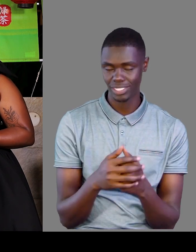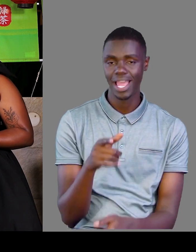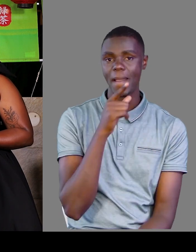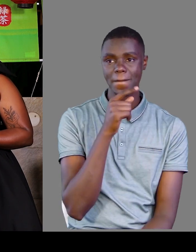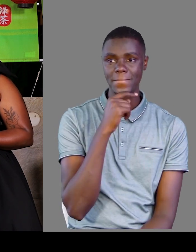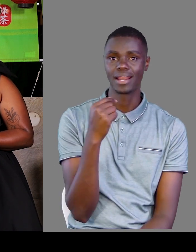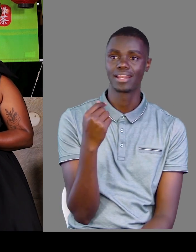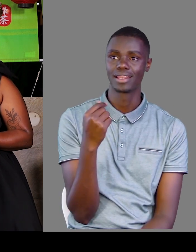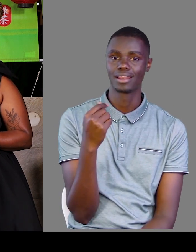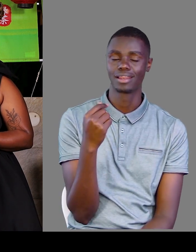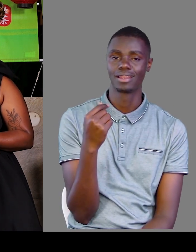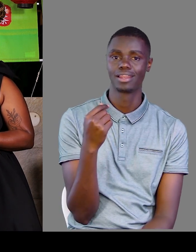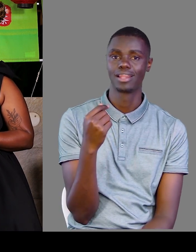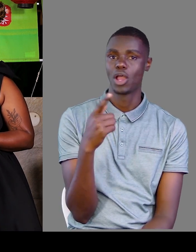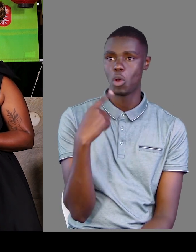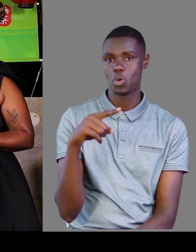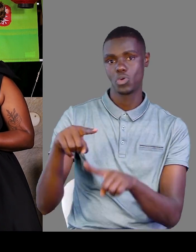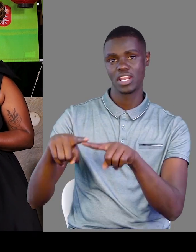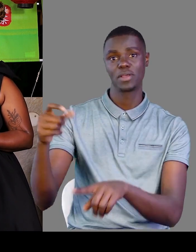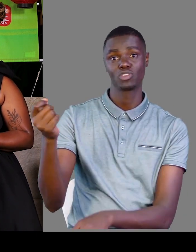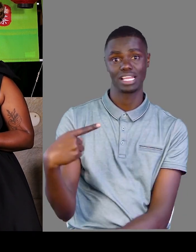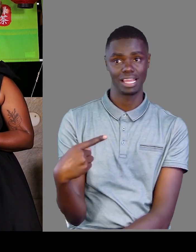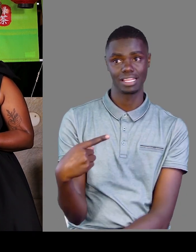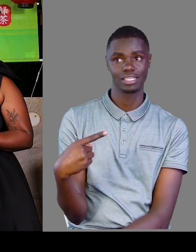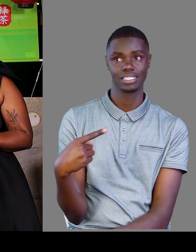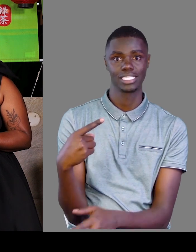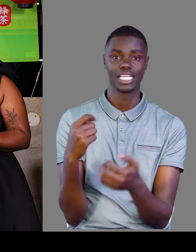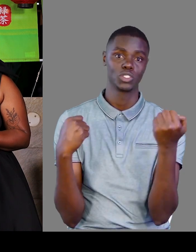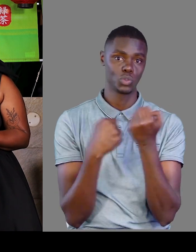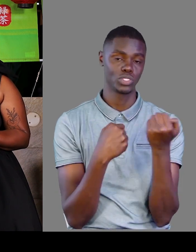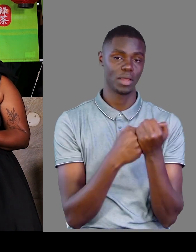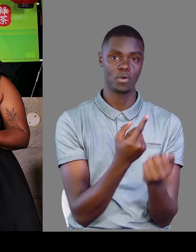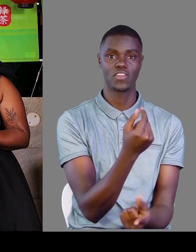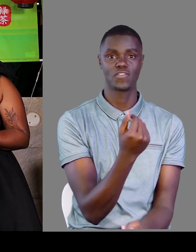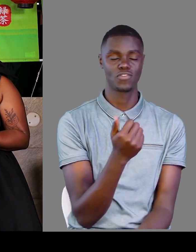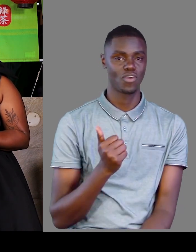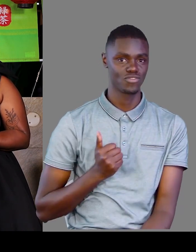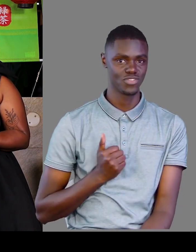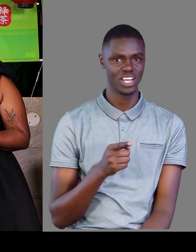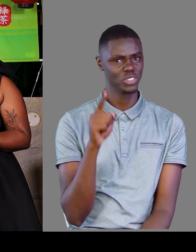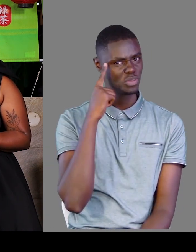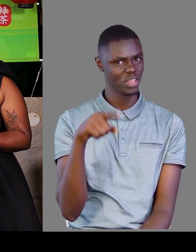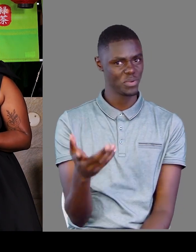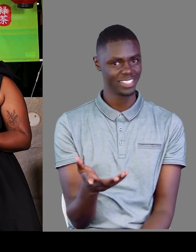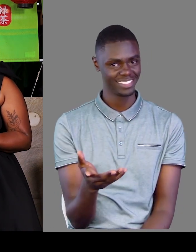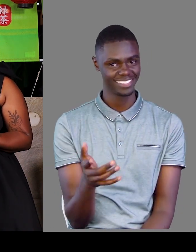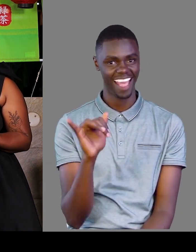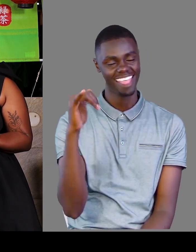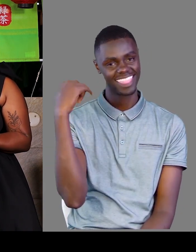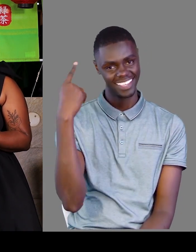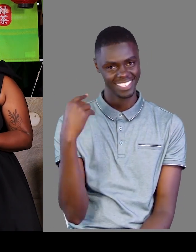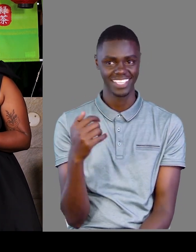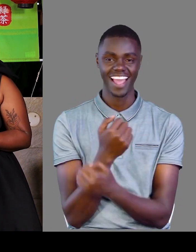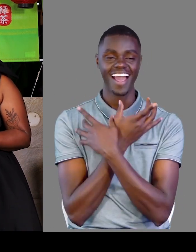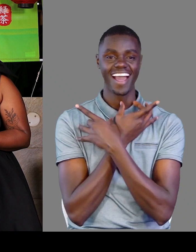inamaanisha a guy mwenye anategemea salary kuput up some few babes. What do you think of that? Okay, that's very